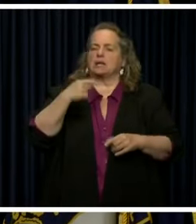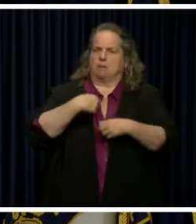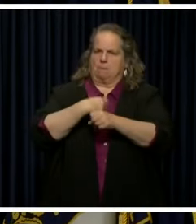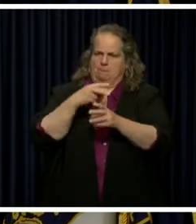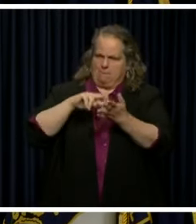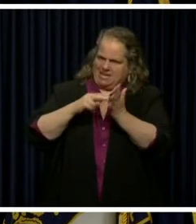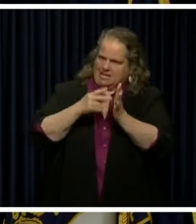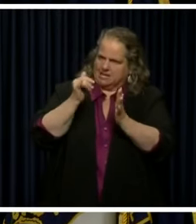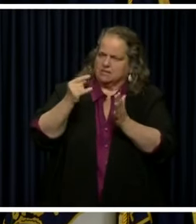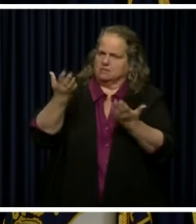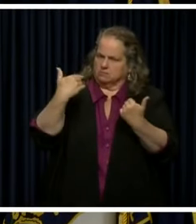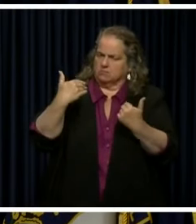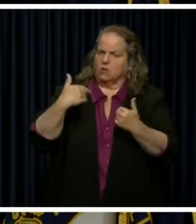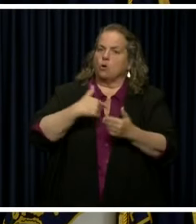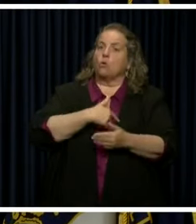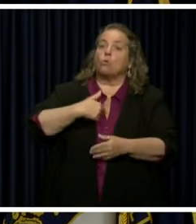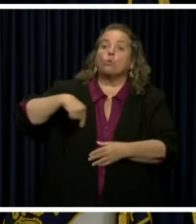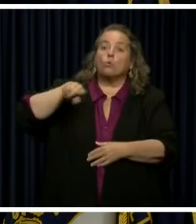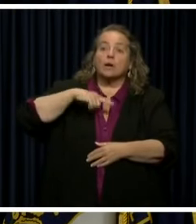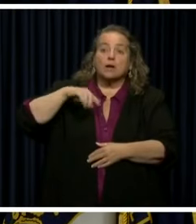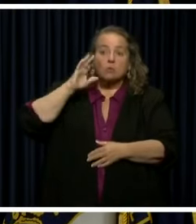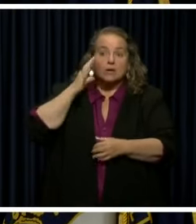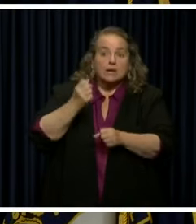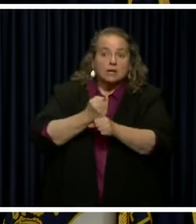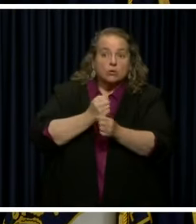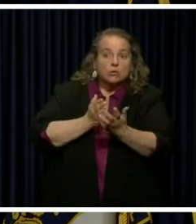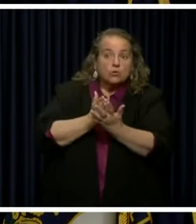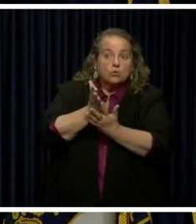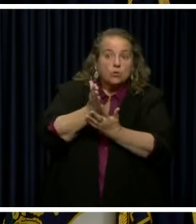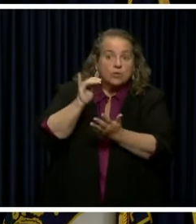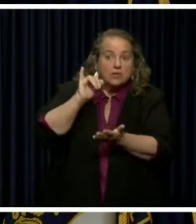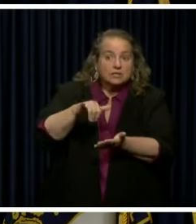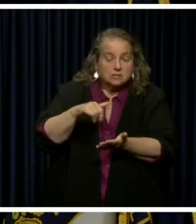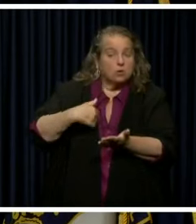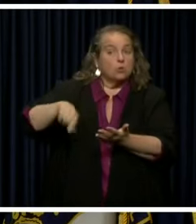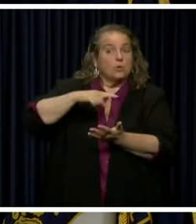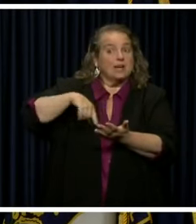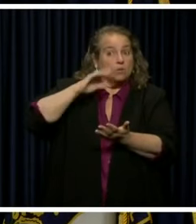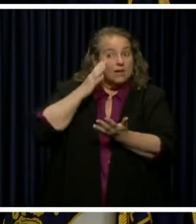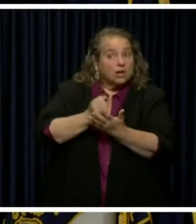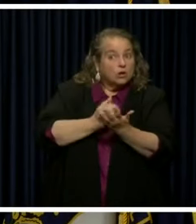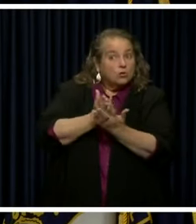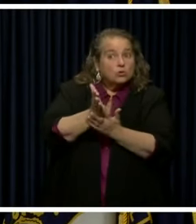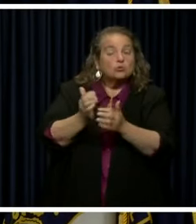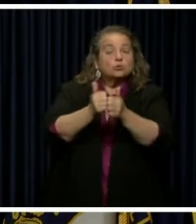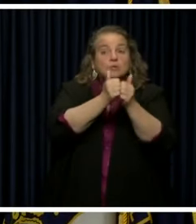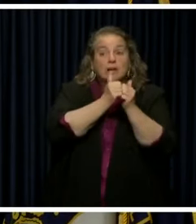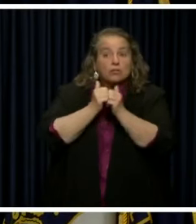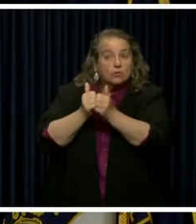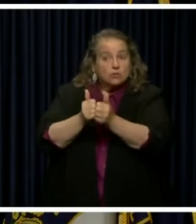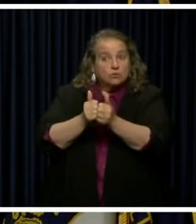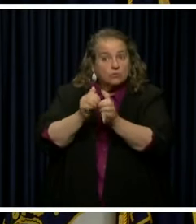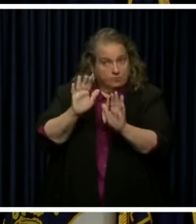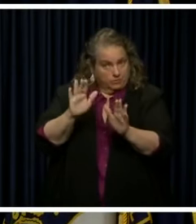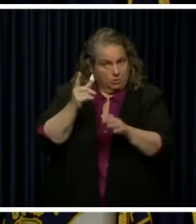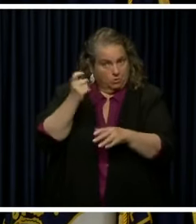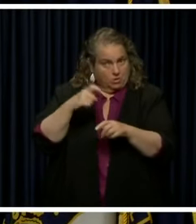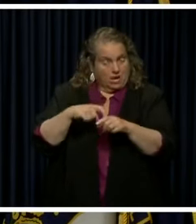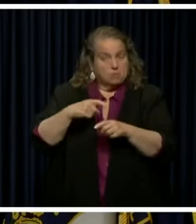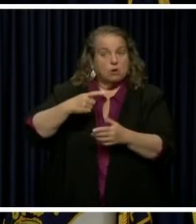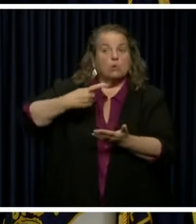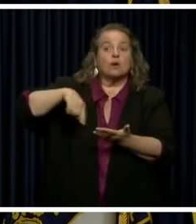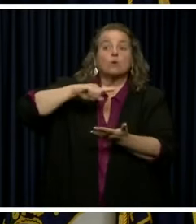and we will get through this together. Say it with me. We will get through this. We will get through this together. One last